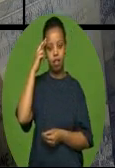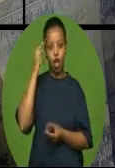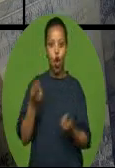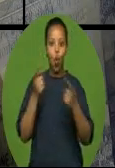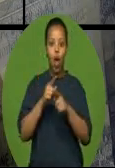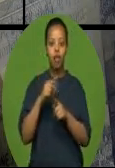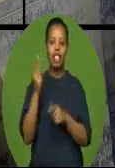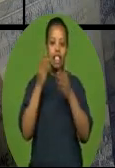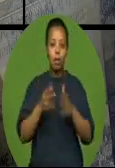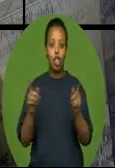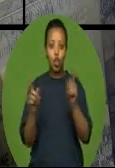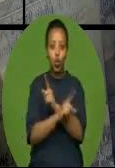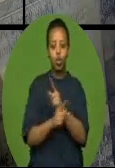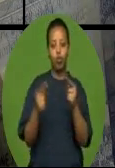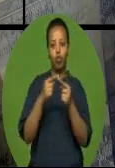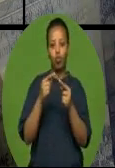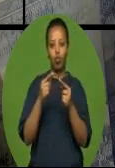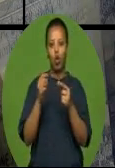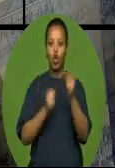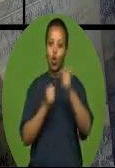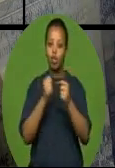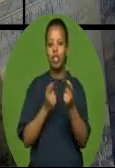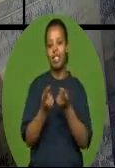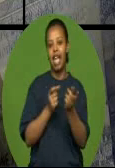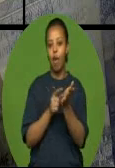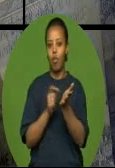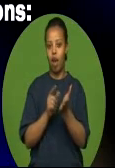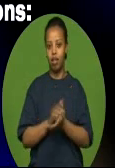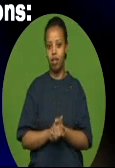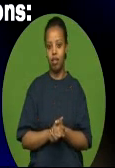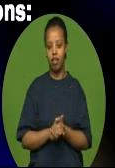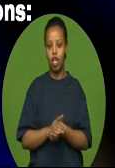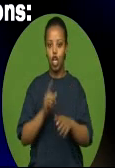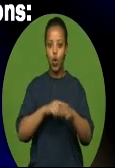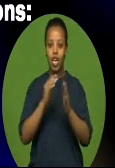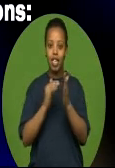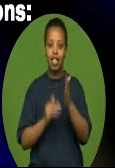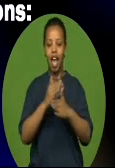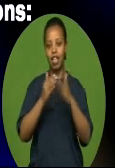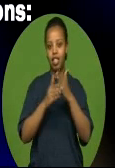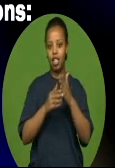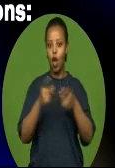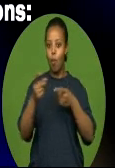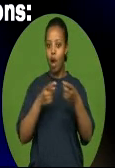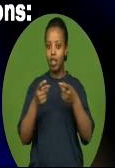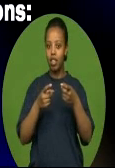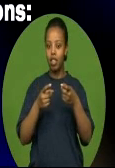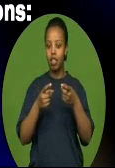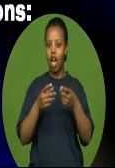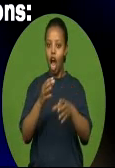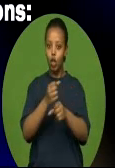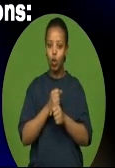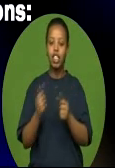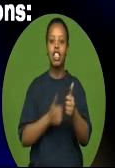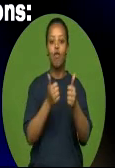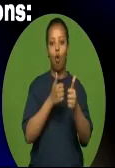factors, when customers switch to competing a brand. During decline stage, management